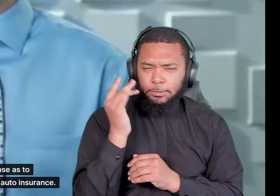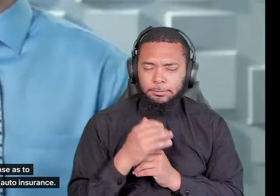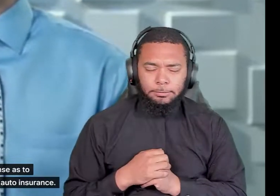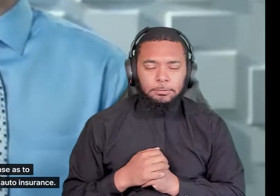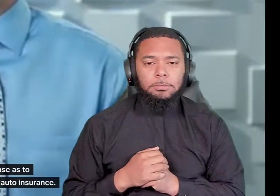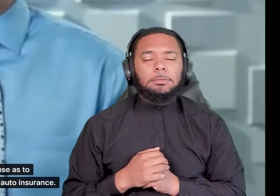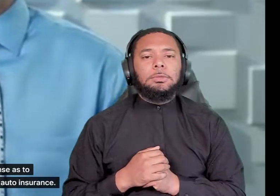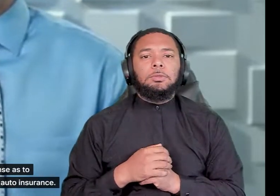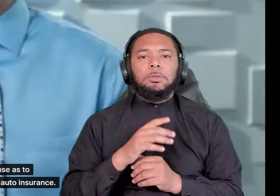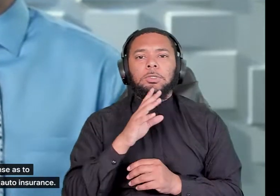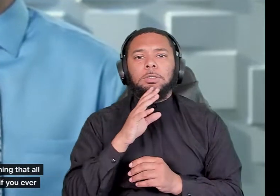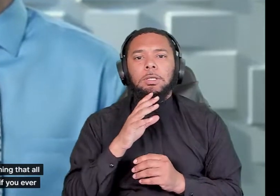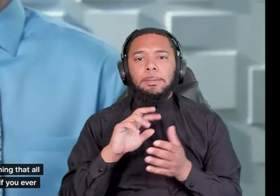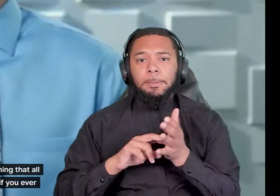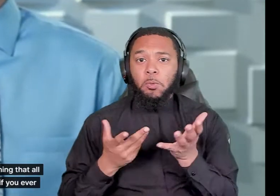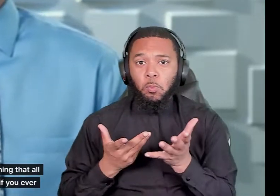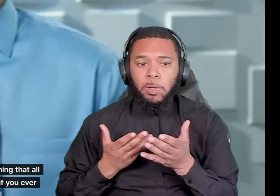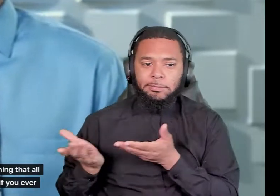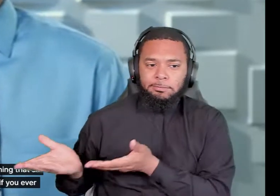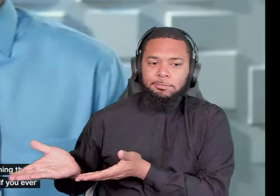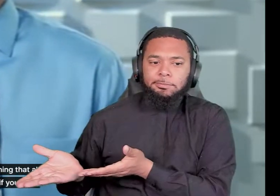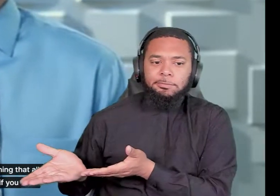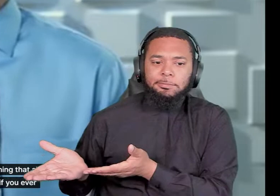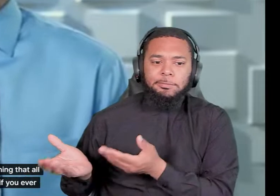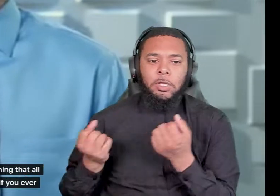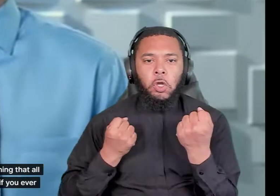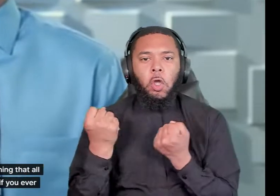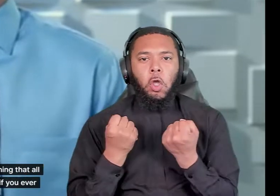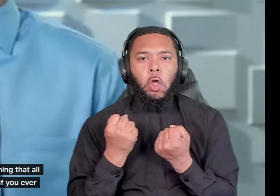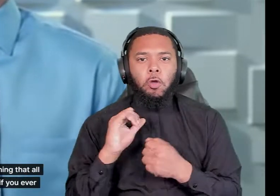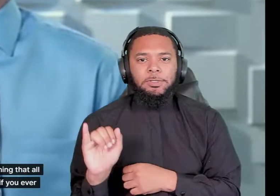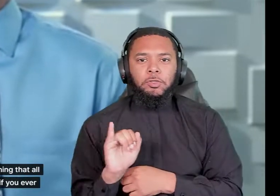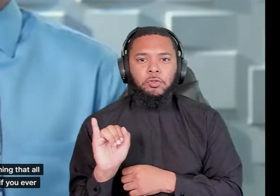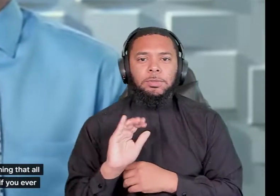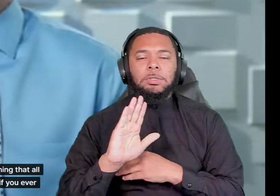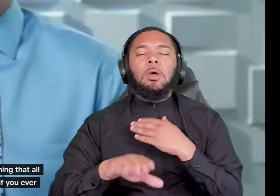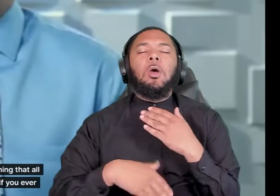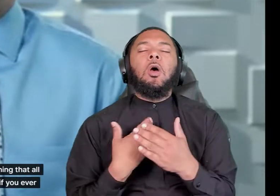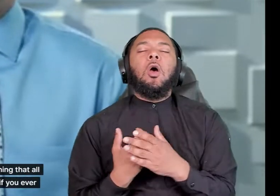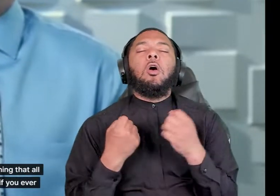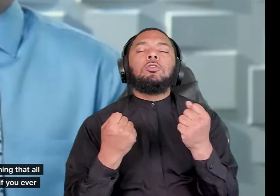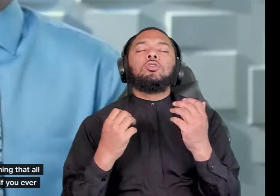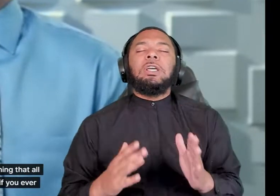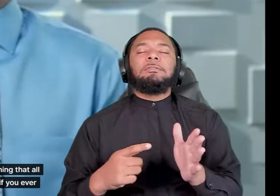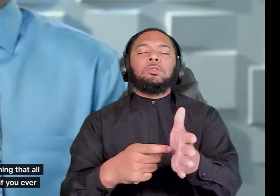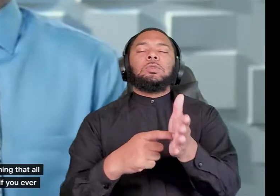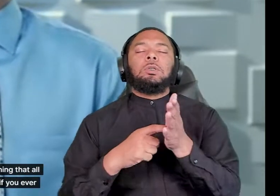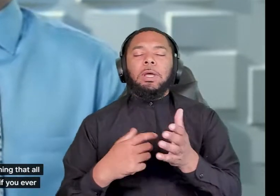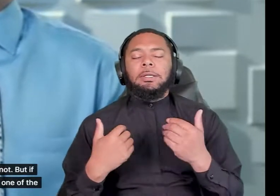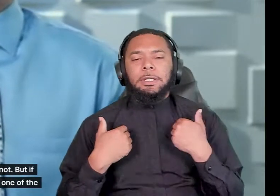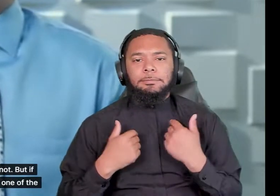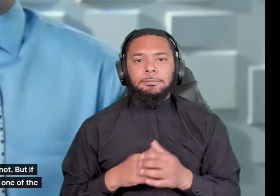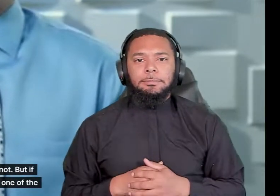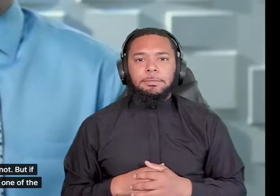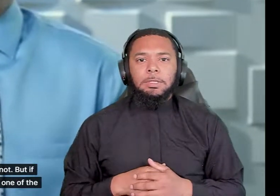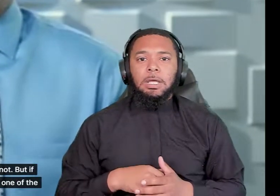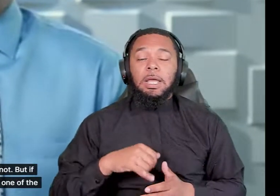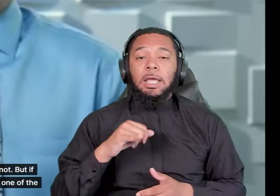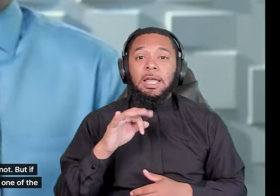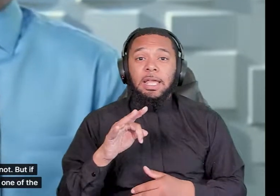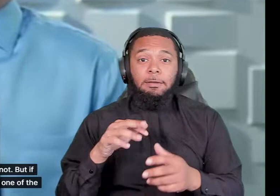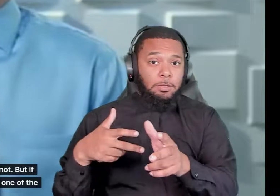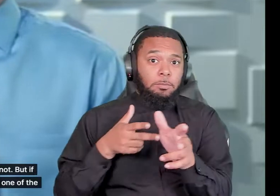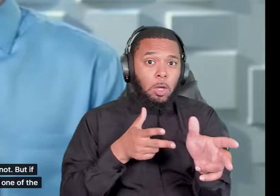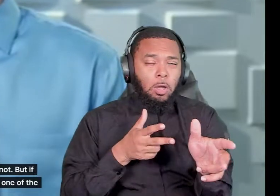we're talking about auto insurance. Auto insurance is something that all drivers must have. And if you ever get pulled over, I hope